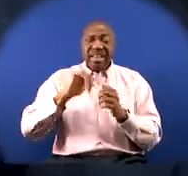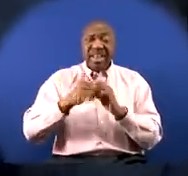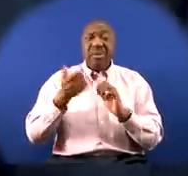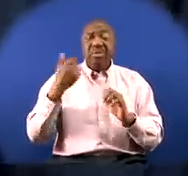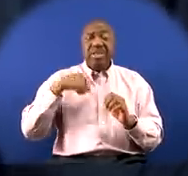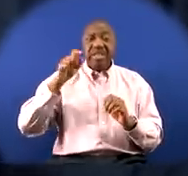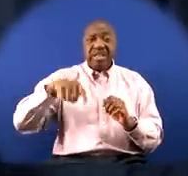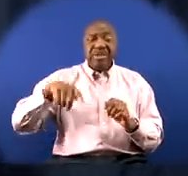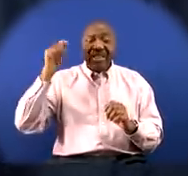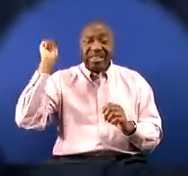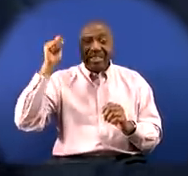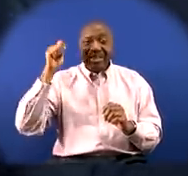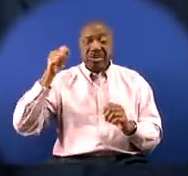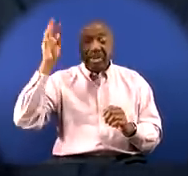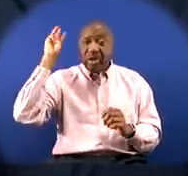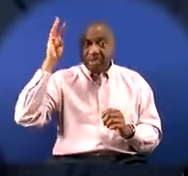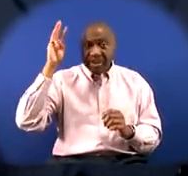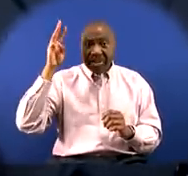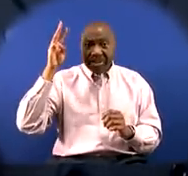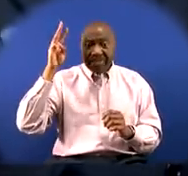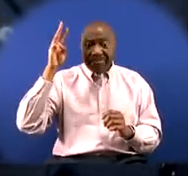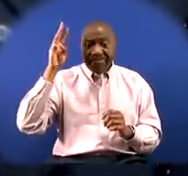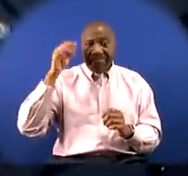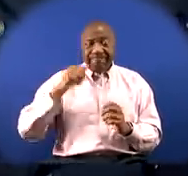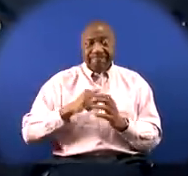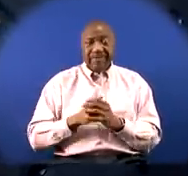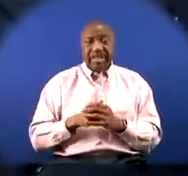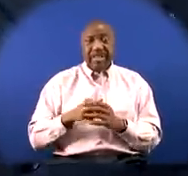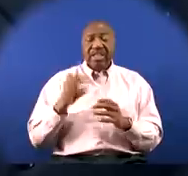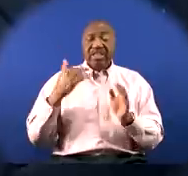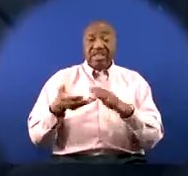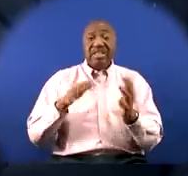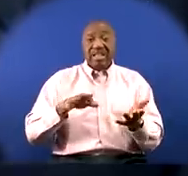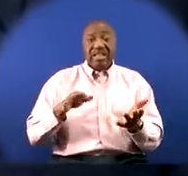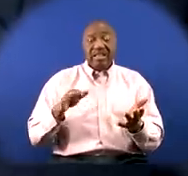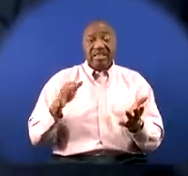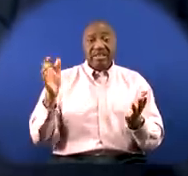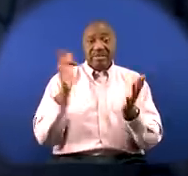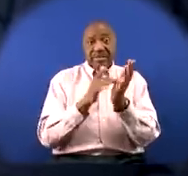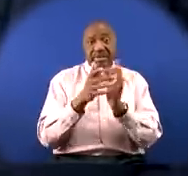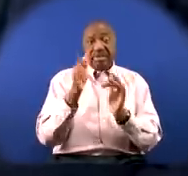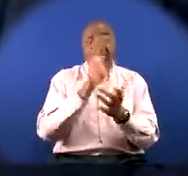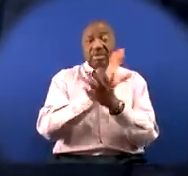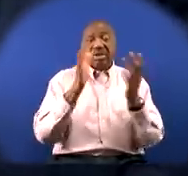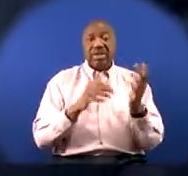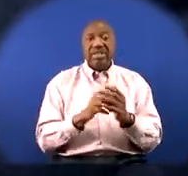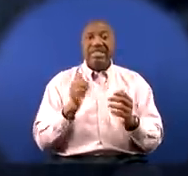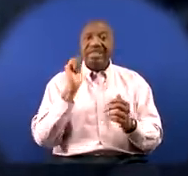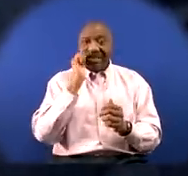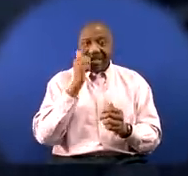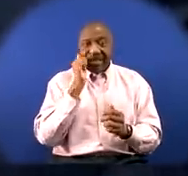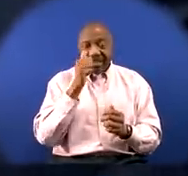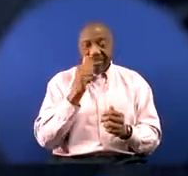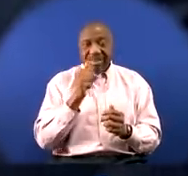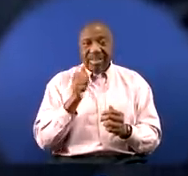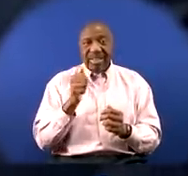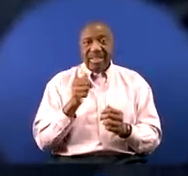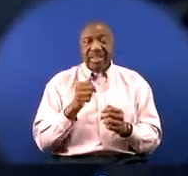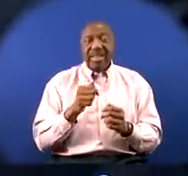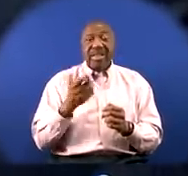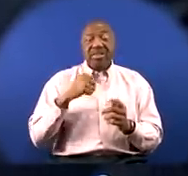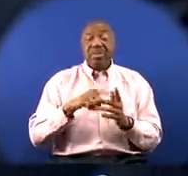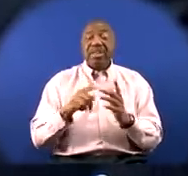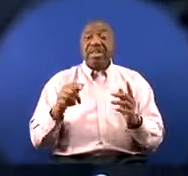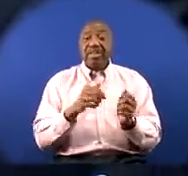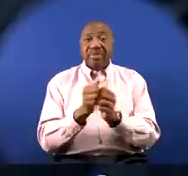be a testimony, a witness to the death of the Lord Jesus Christ every day of our lives. Be with us now as we leave